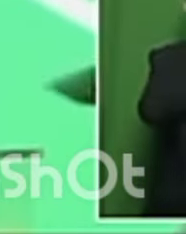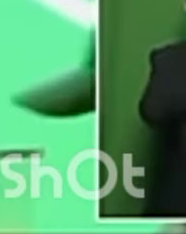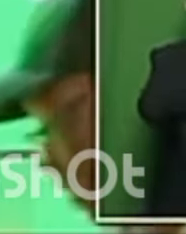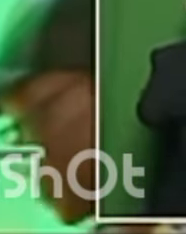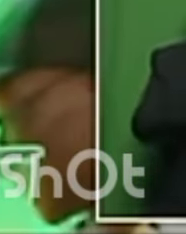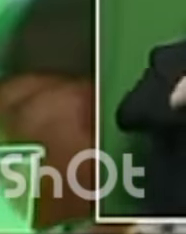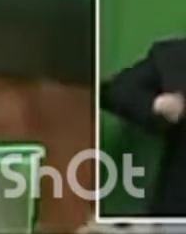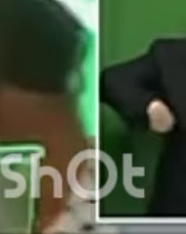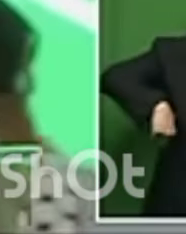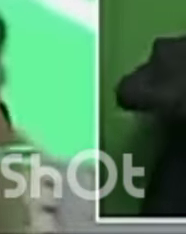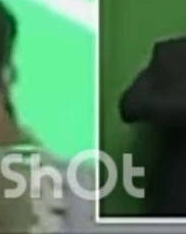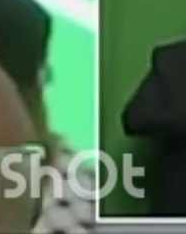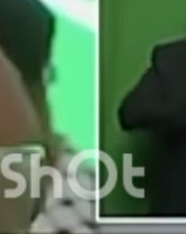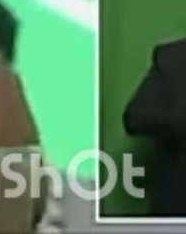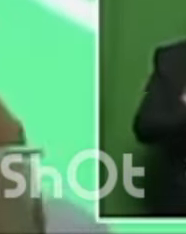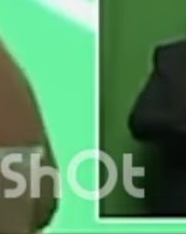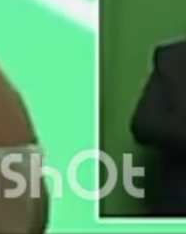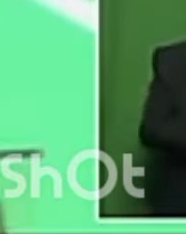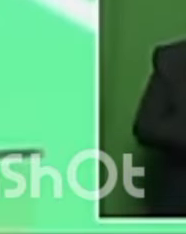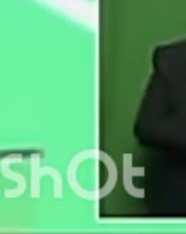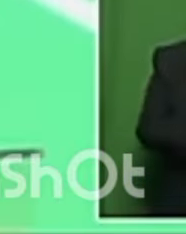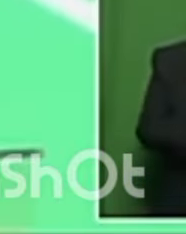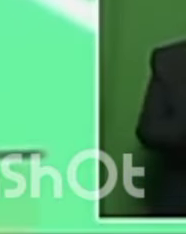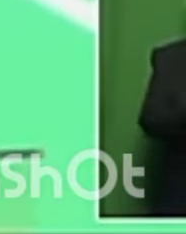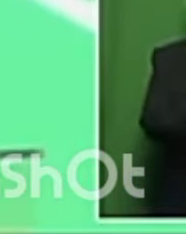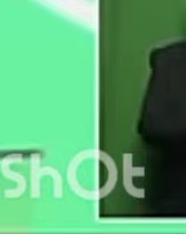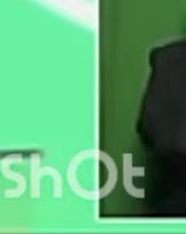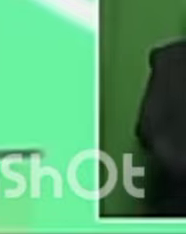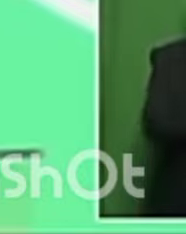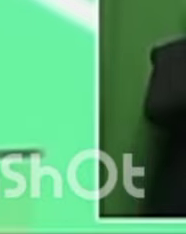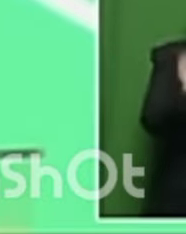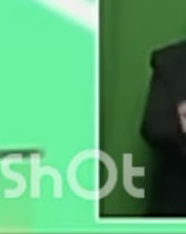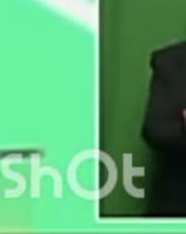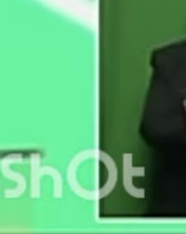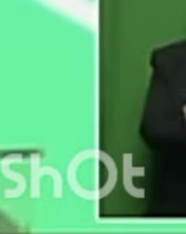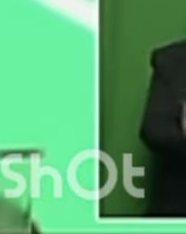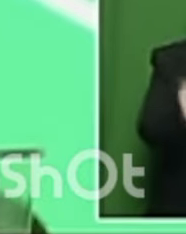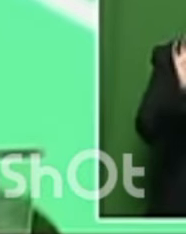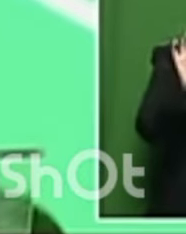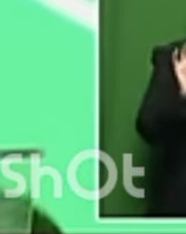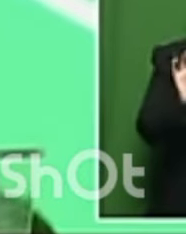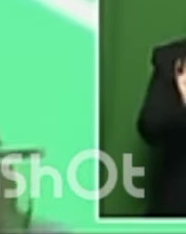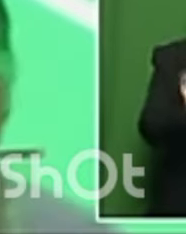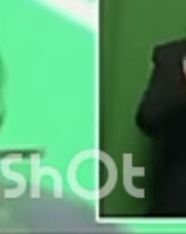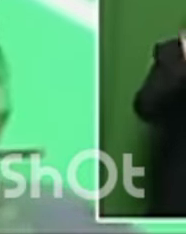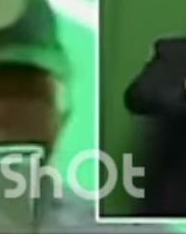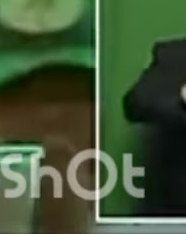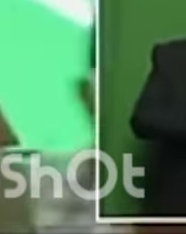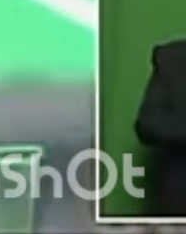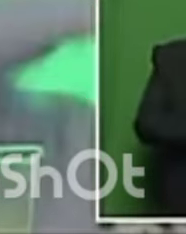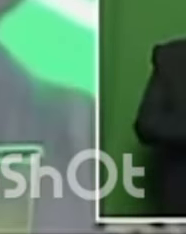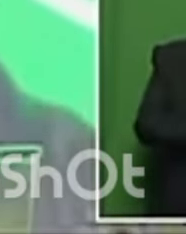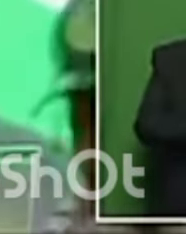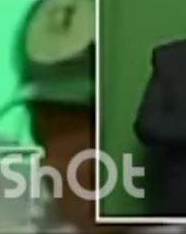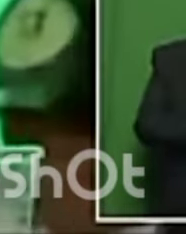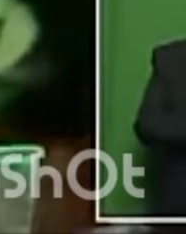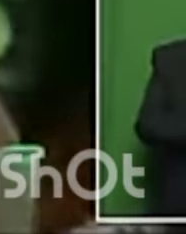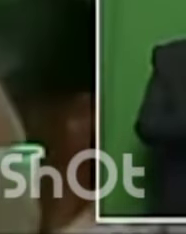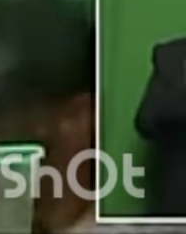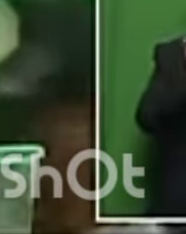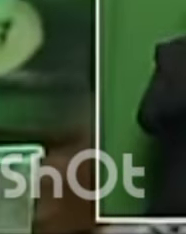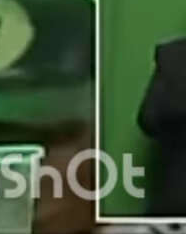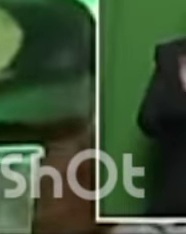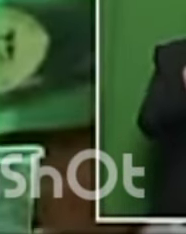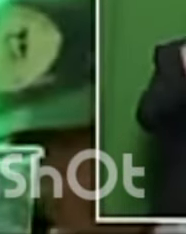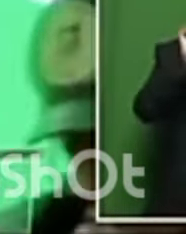of poor tactic movements after they realized that they have higher numbers of votes. They should have strategized to team up